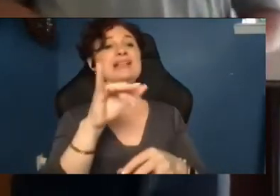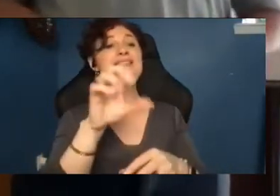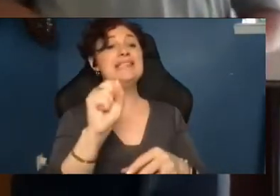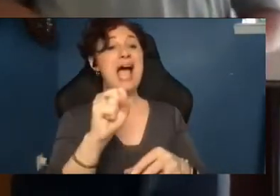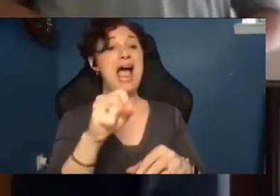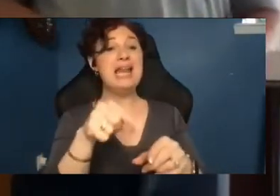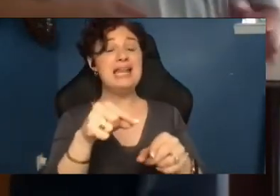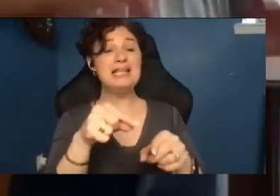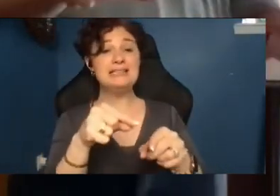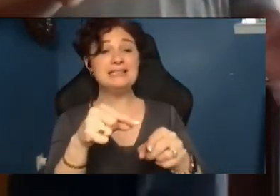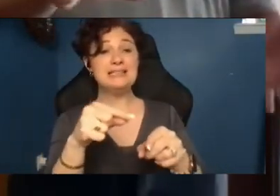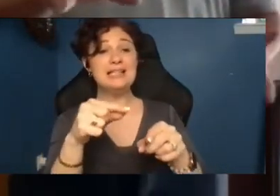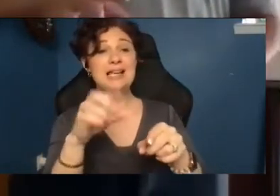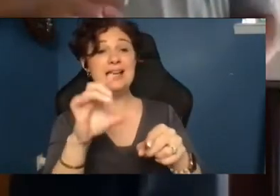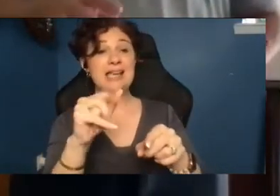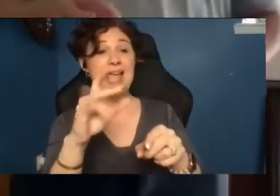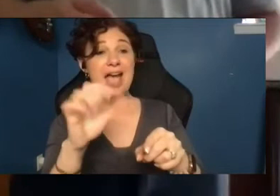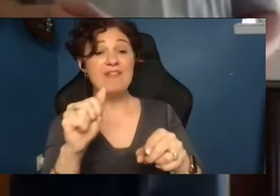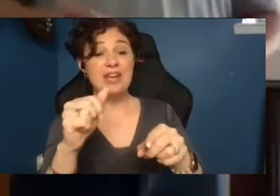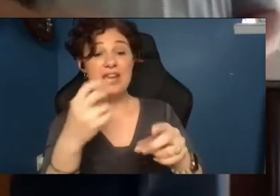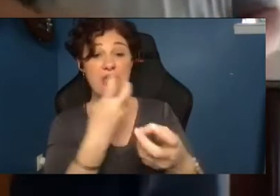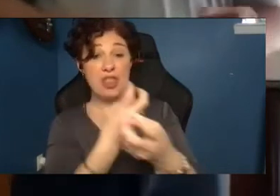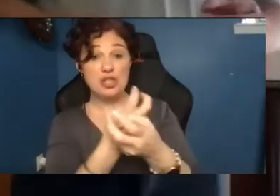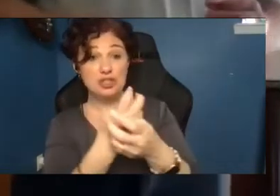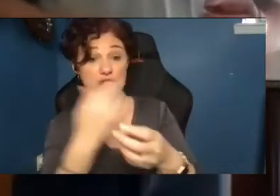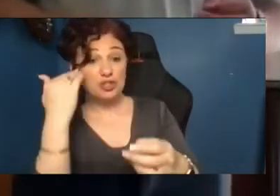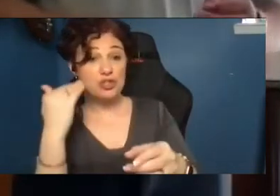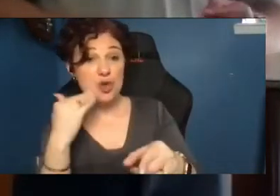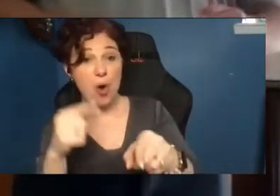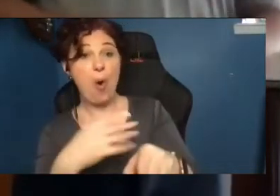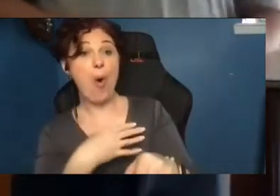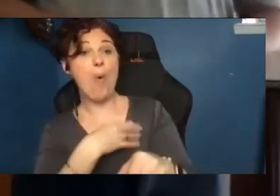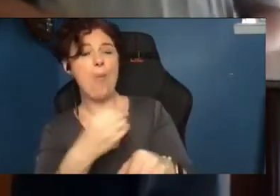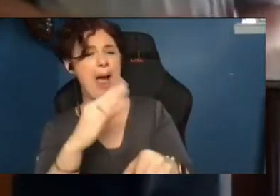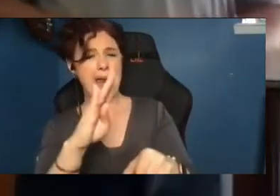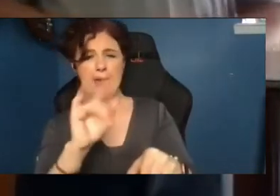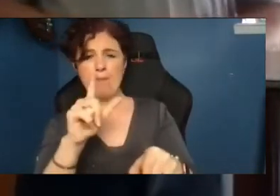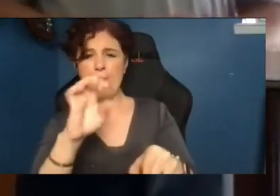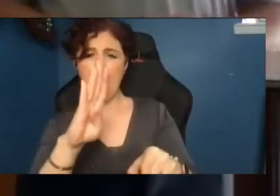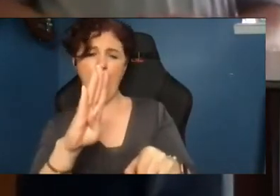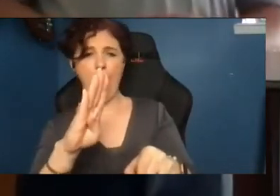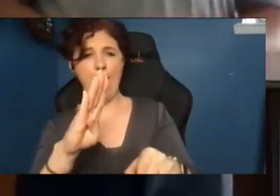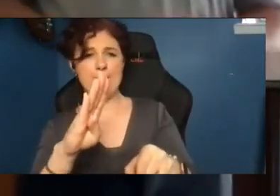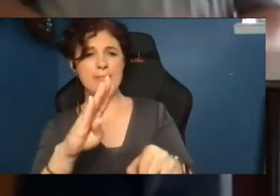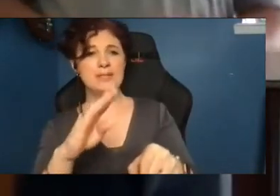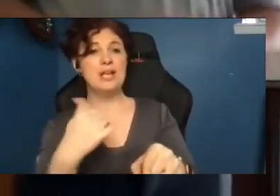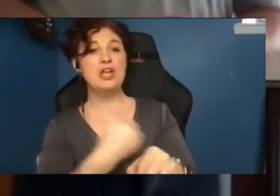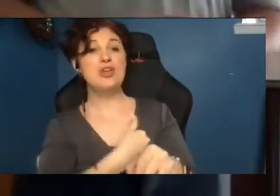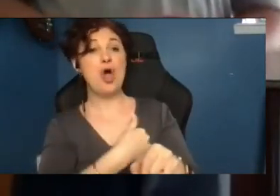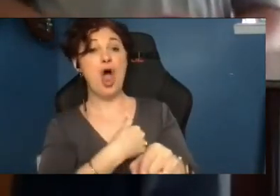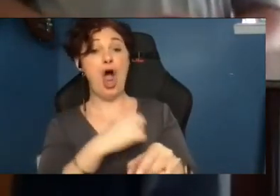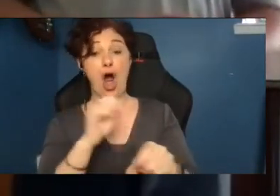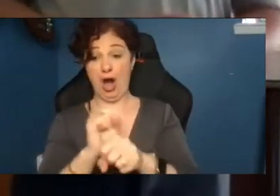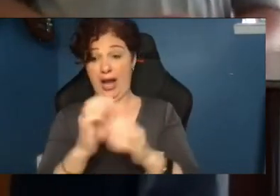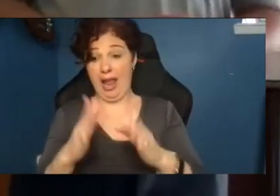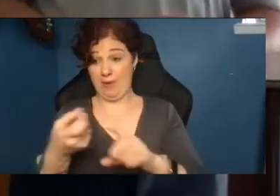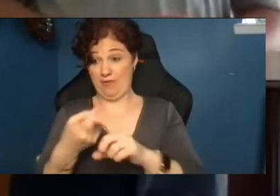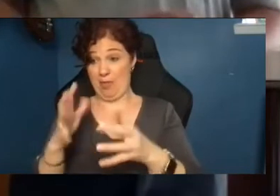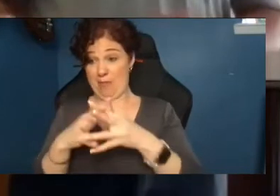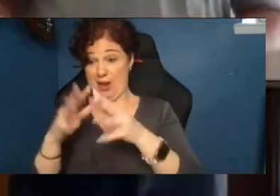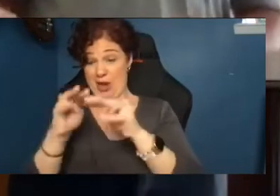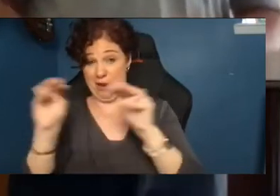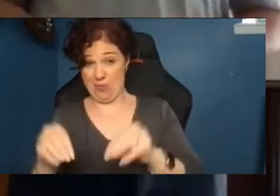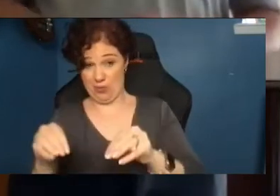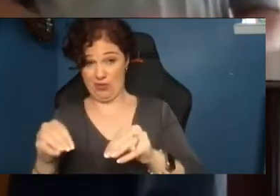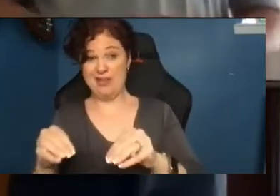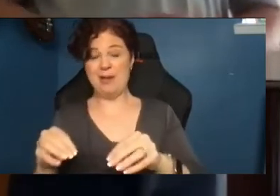that weathering away skull were these little white blobs. And so our collaborator from the American Museum